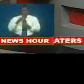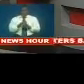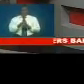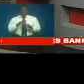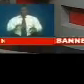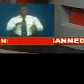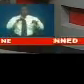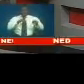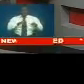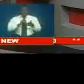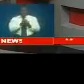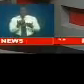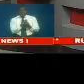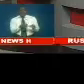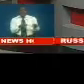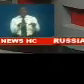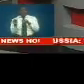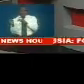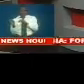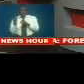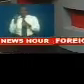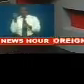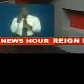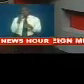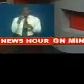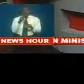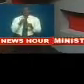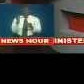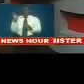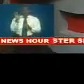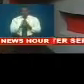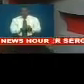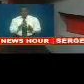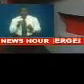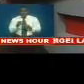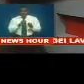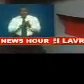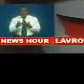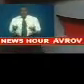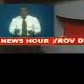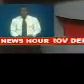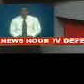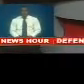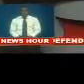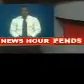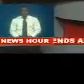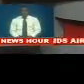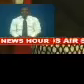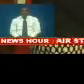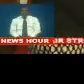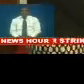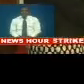Australian High Commissioner to Ghana, Ms. Joanna Adamson, bid farewell to him. Unto Bini Unto with this report.